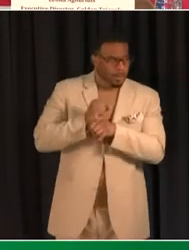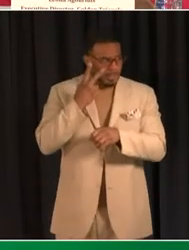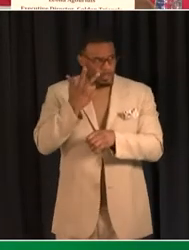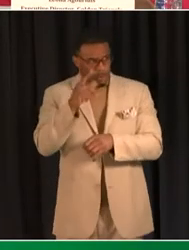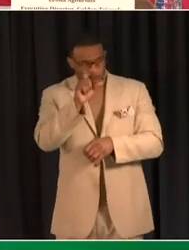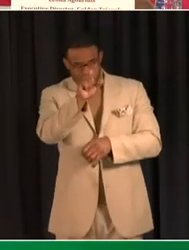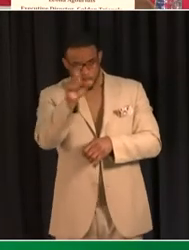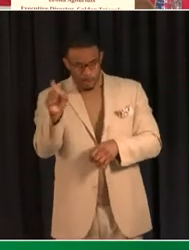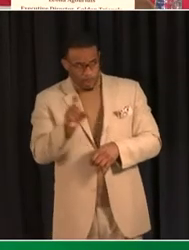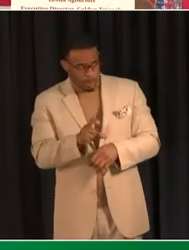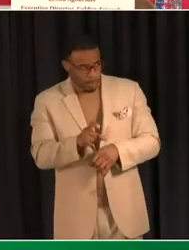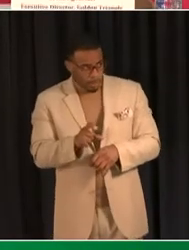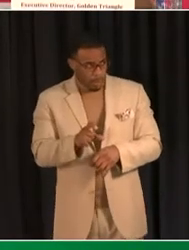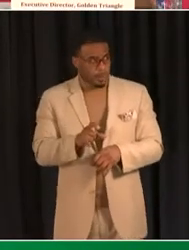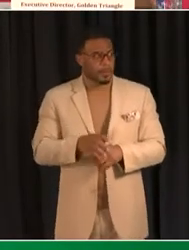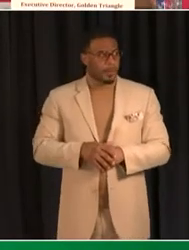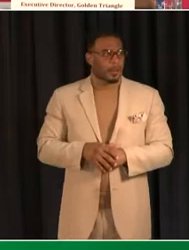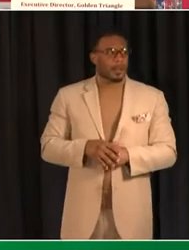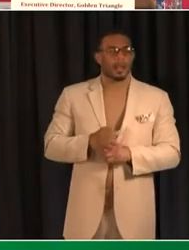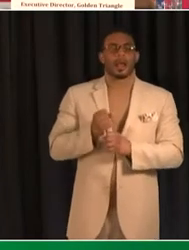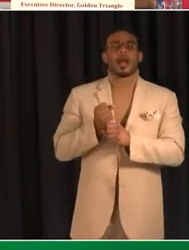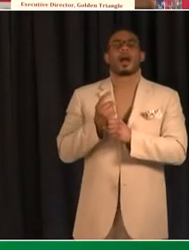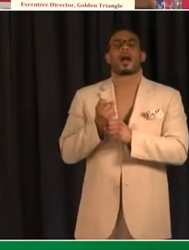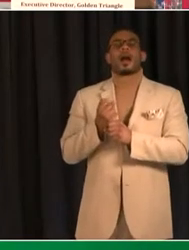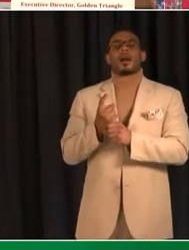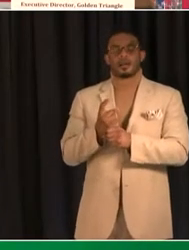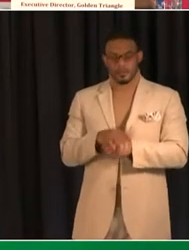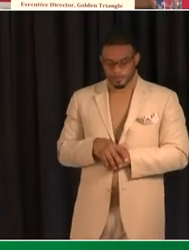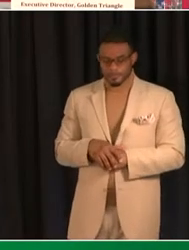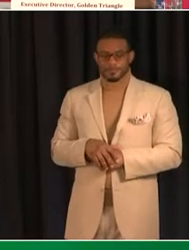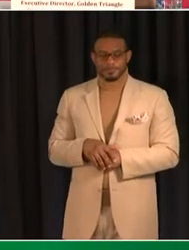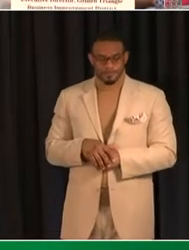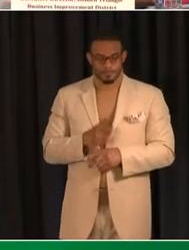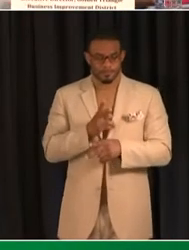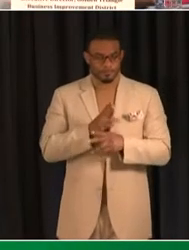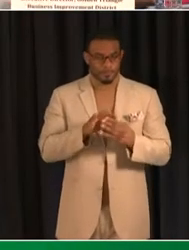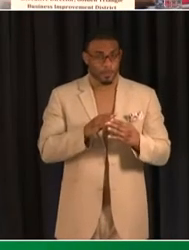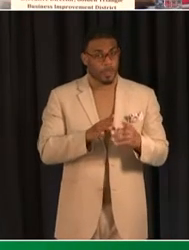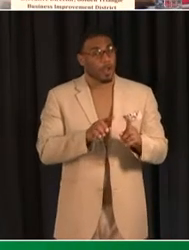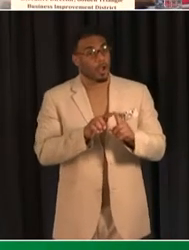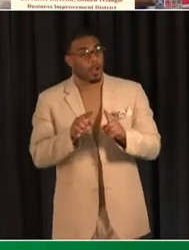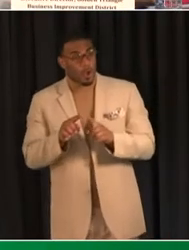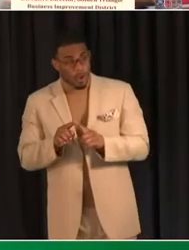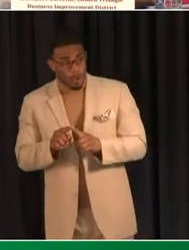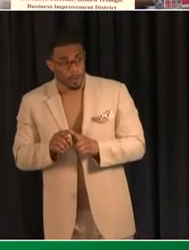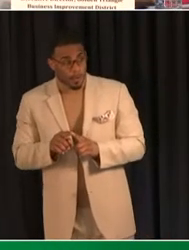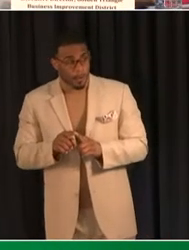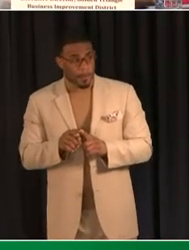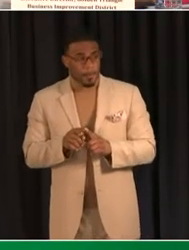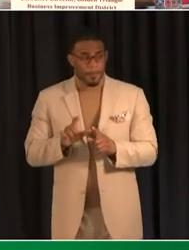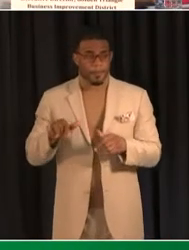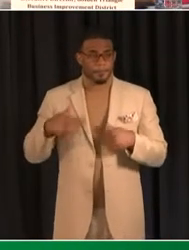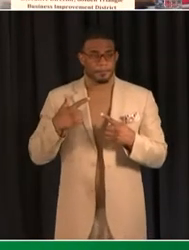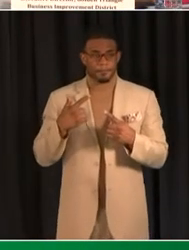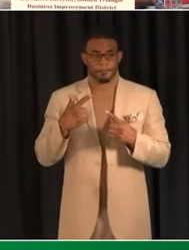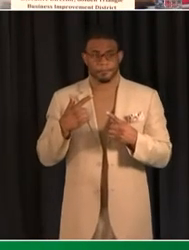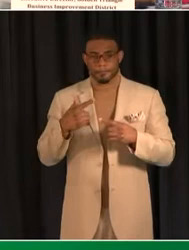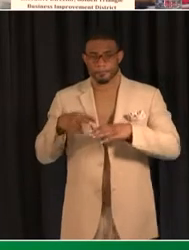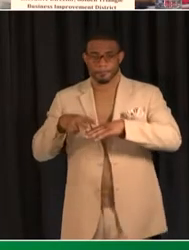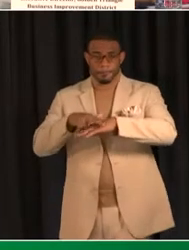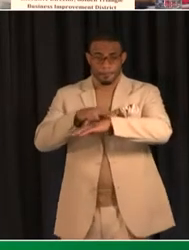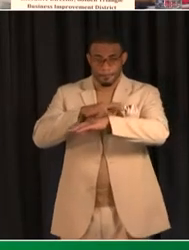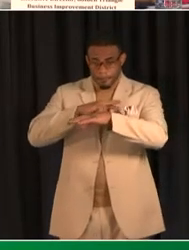here 3 of the 4 seasons of the year taking care of the neighborhoods. In addition, we have